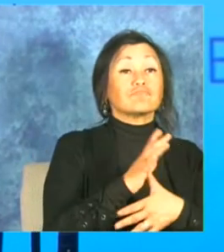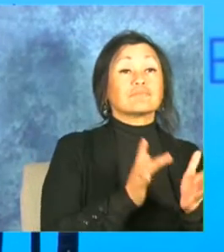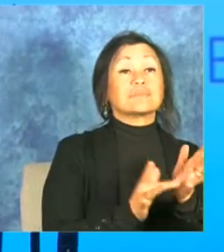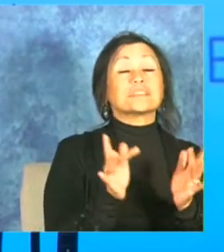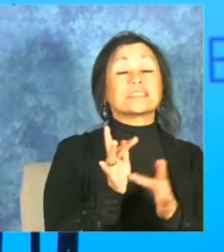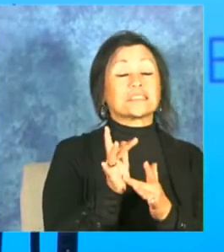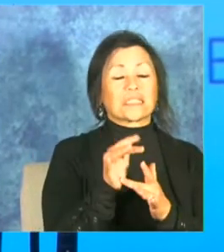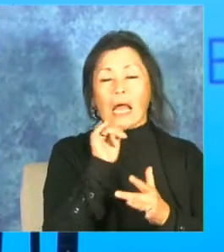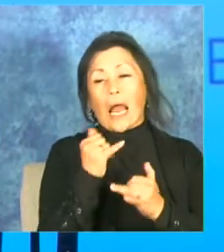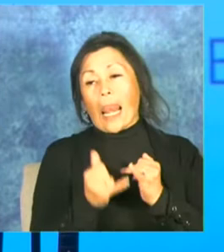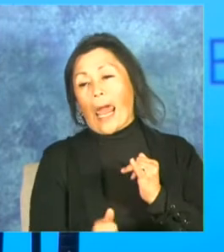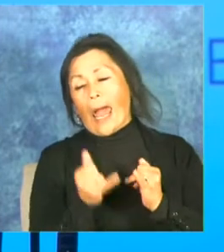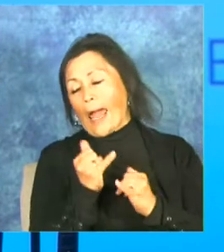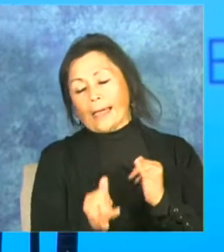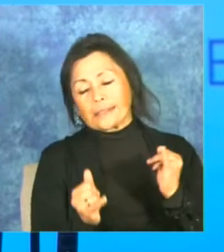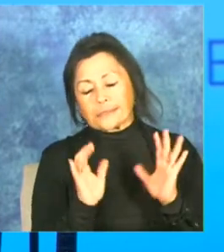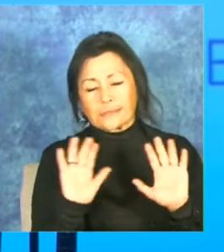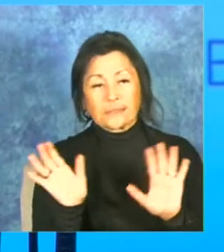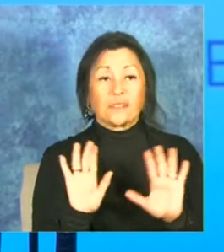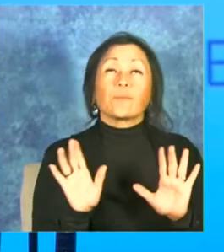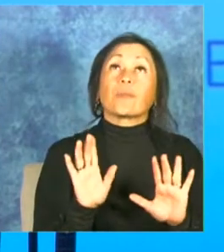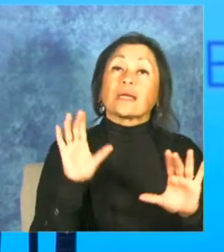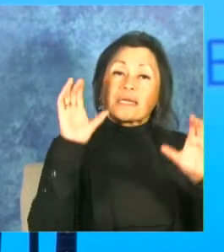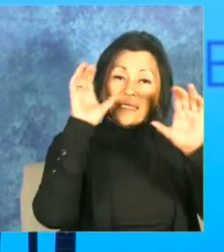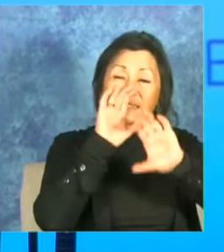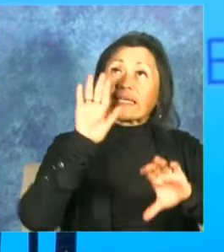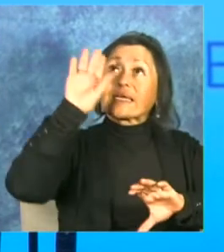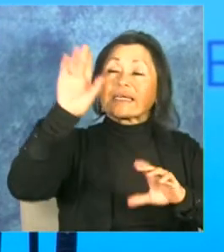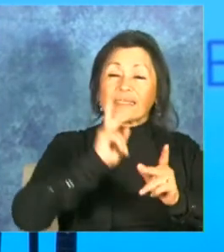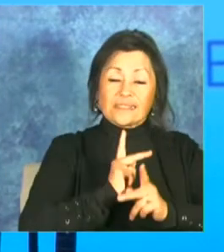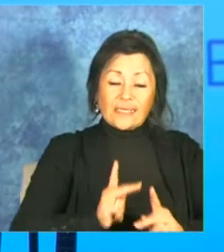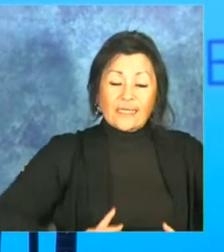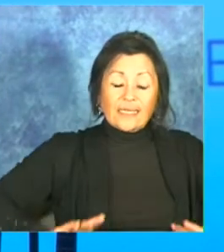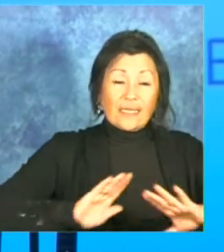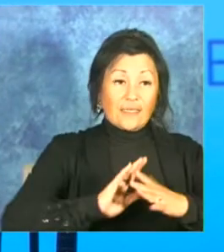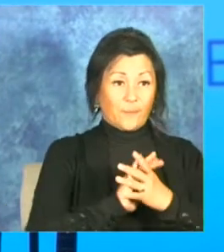resort. And we're to seek His kingdom.